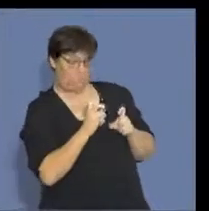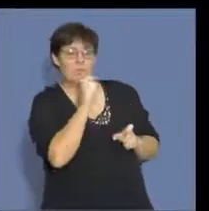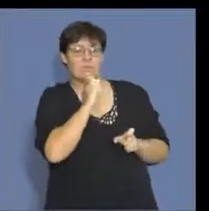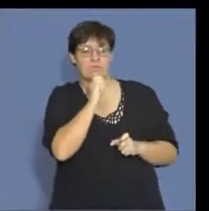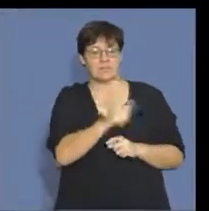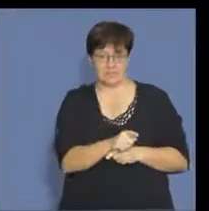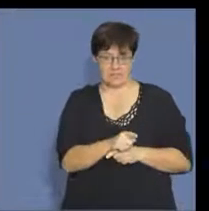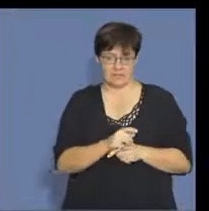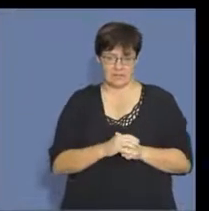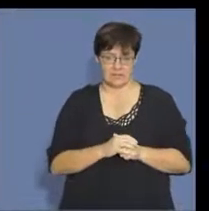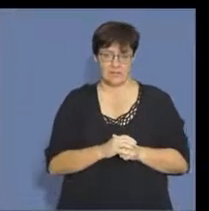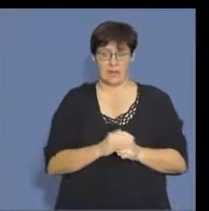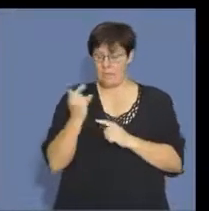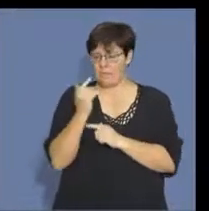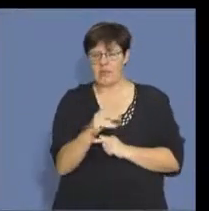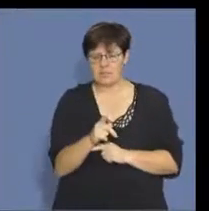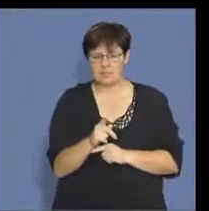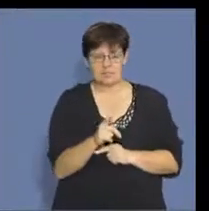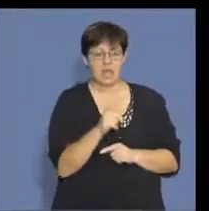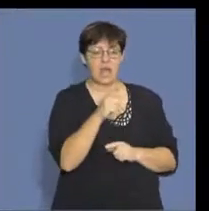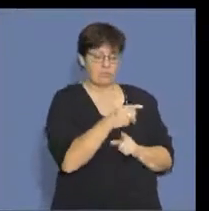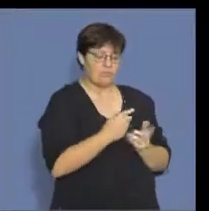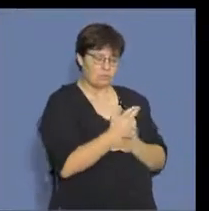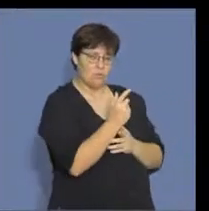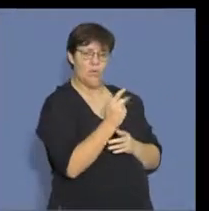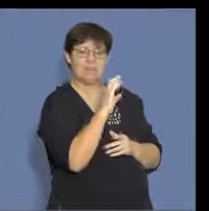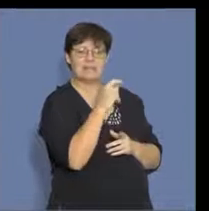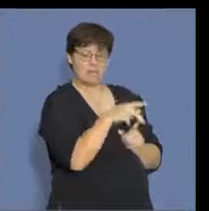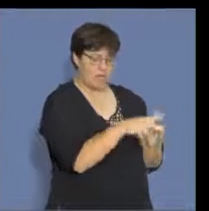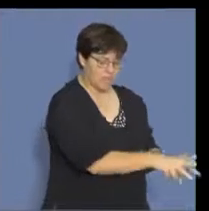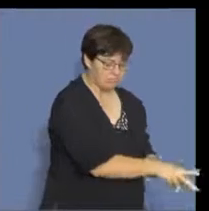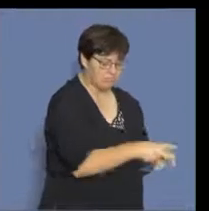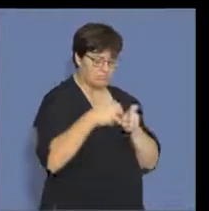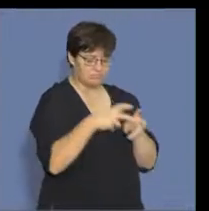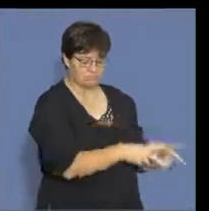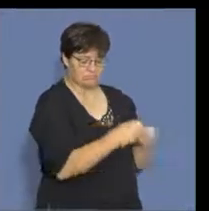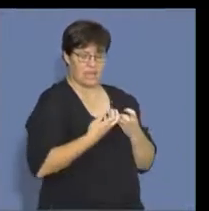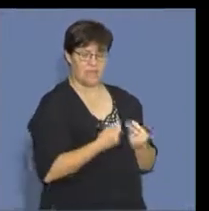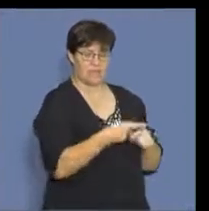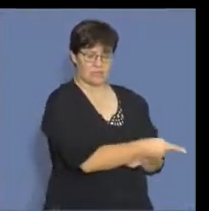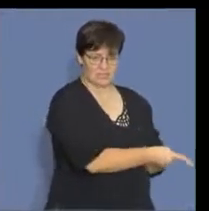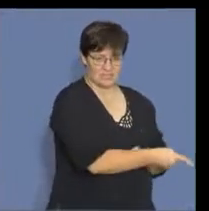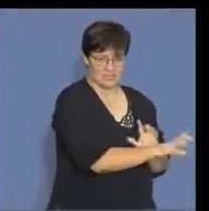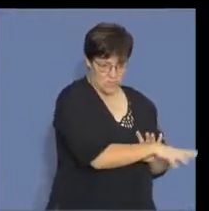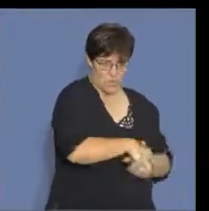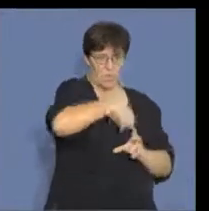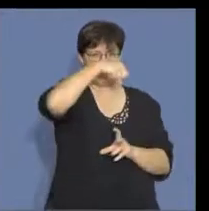atmosphere. Plants usually absorb the nitrogen in the form of nitrates from the soil.